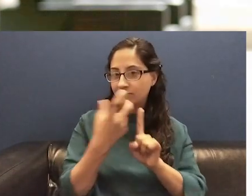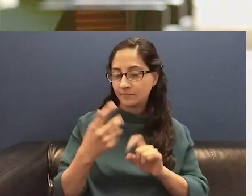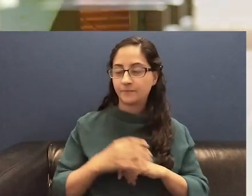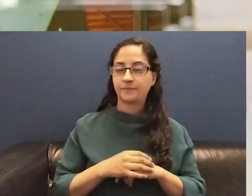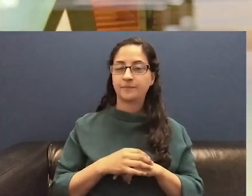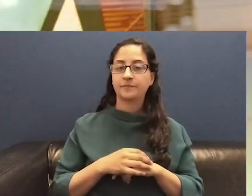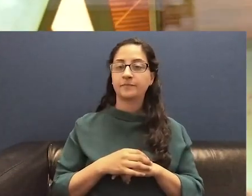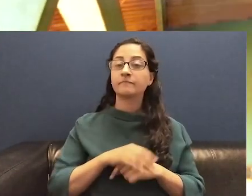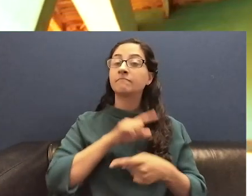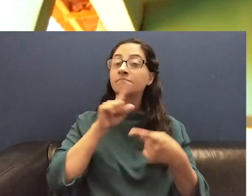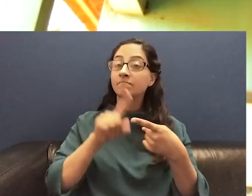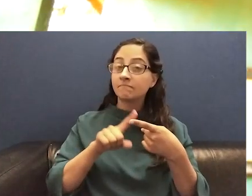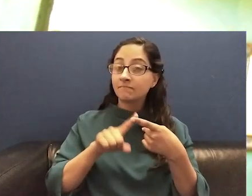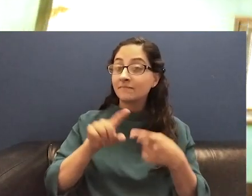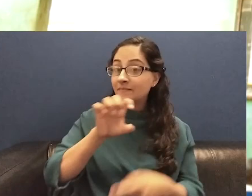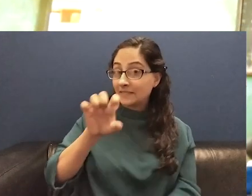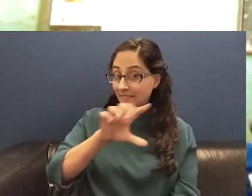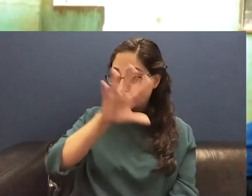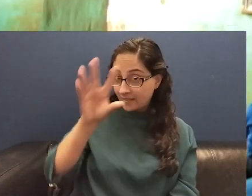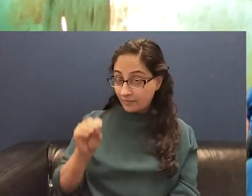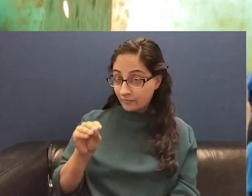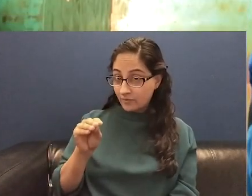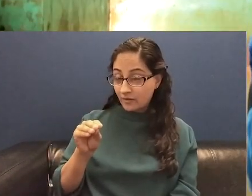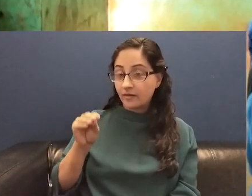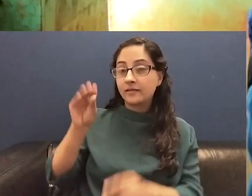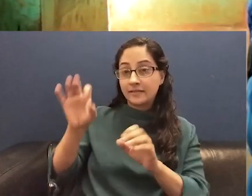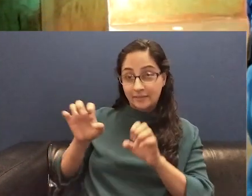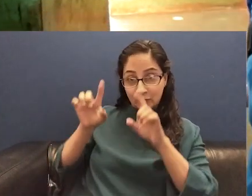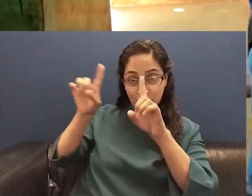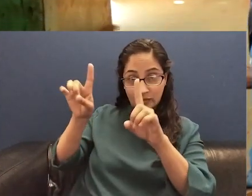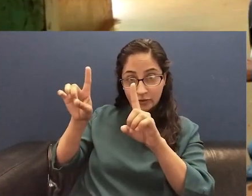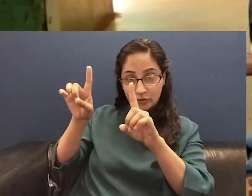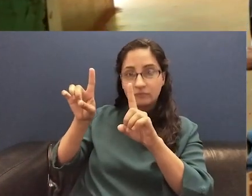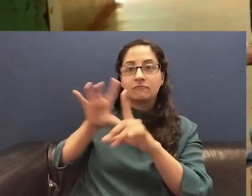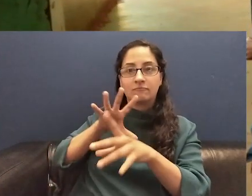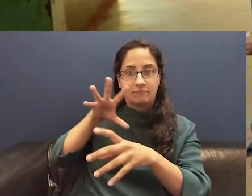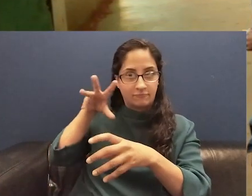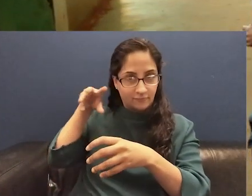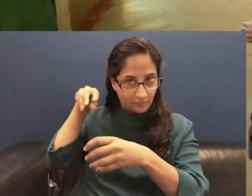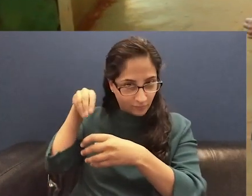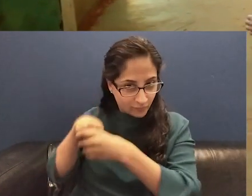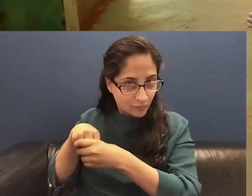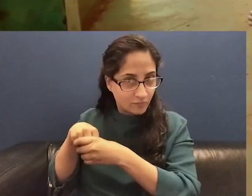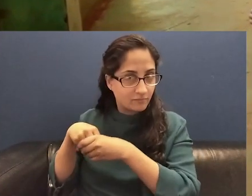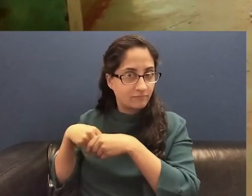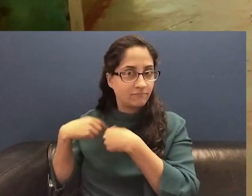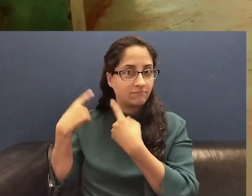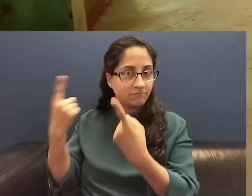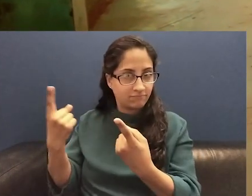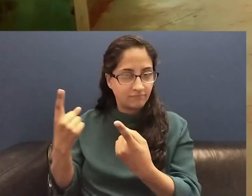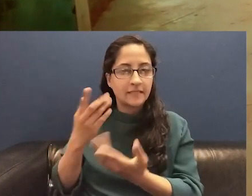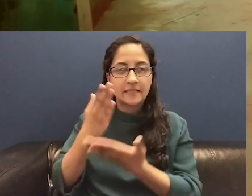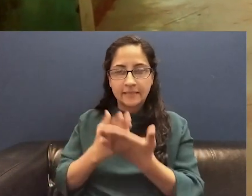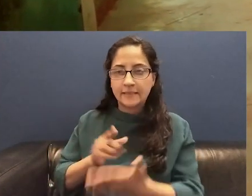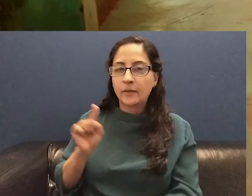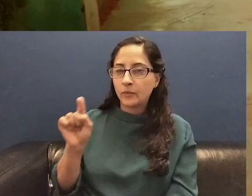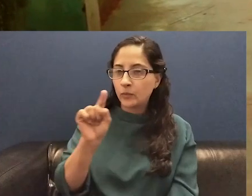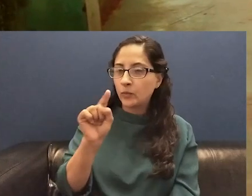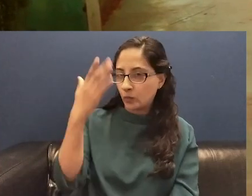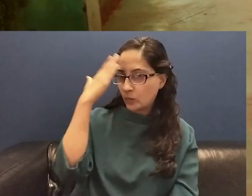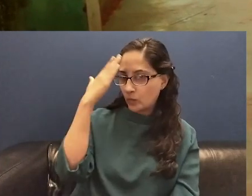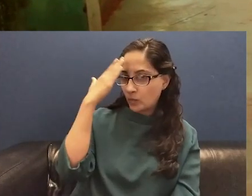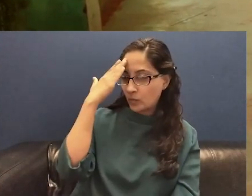of you who have been involved with the walk for many, many years will know that our work in education in Kenya,